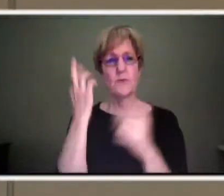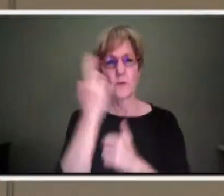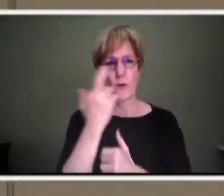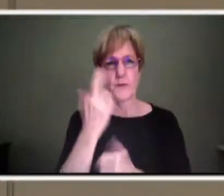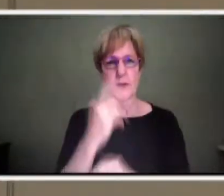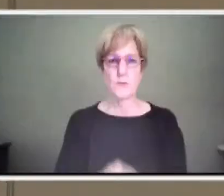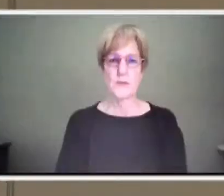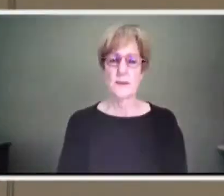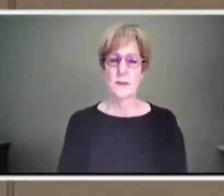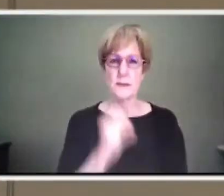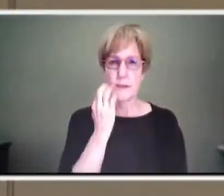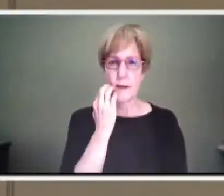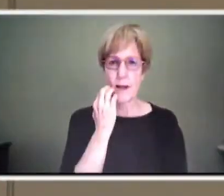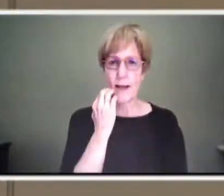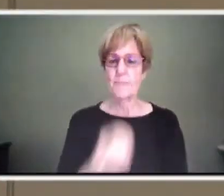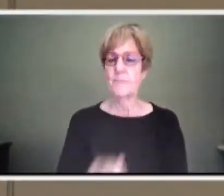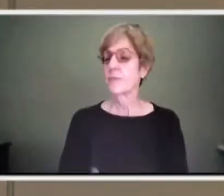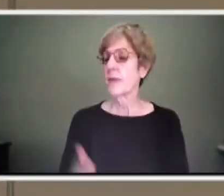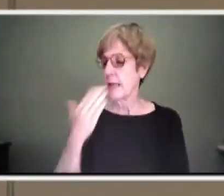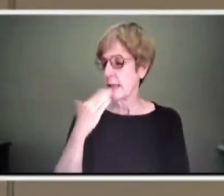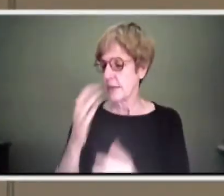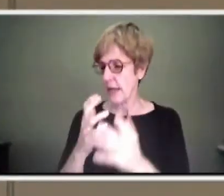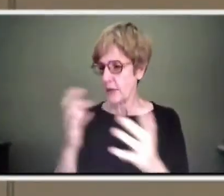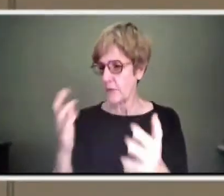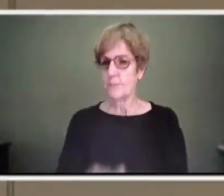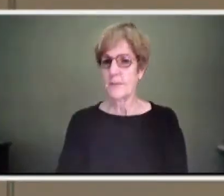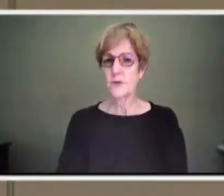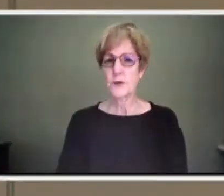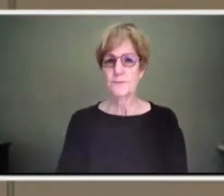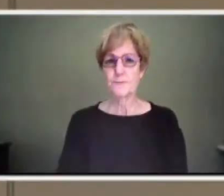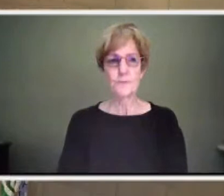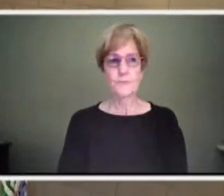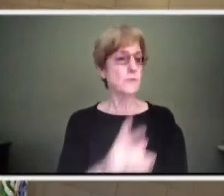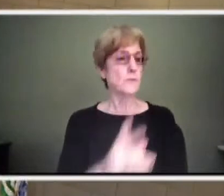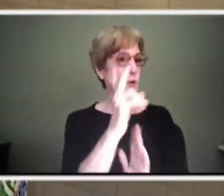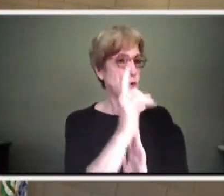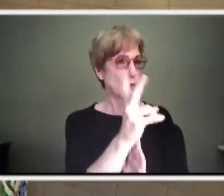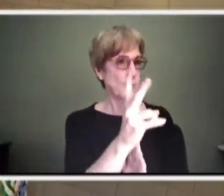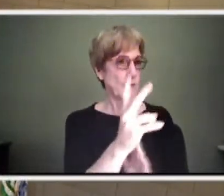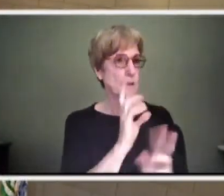Thank you very much, Mr. Moretz. Mr. Brown, you have a 2-minute rebuttal.